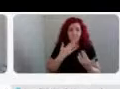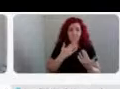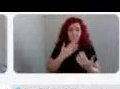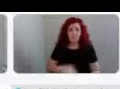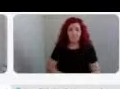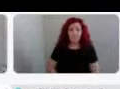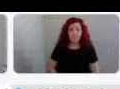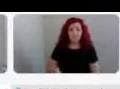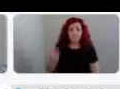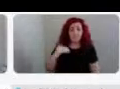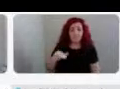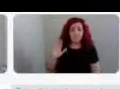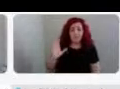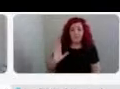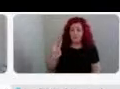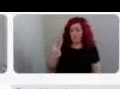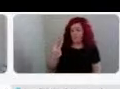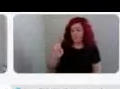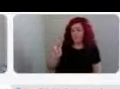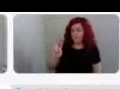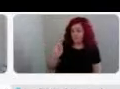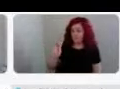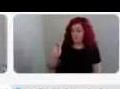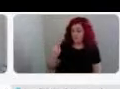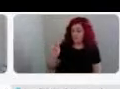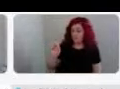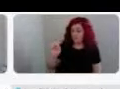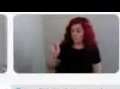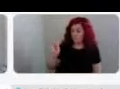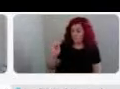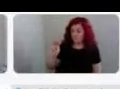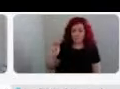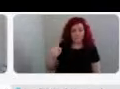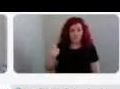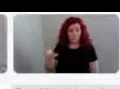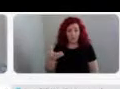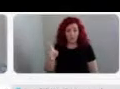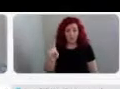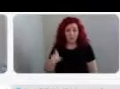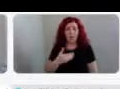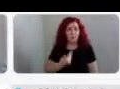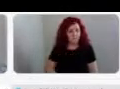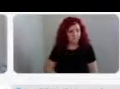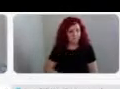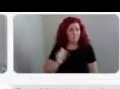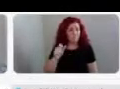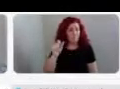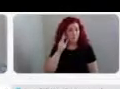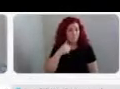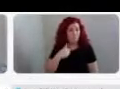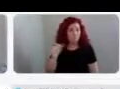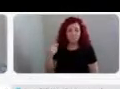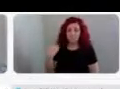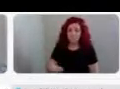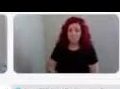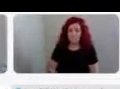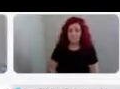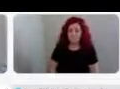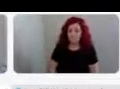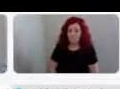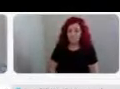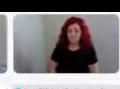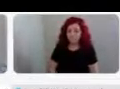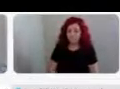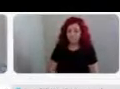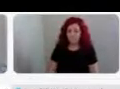thank you our next speaker is vivek perhaps rebecca are you here i am can you hear me yes please please hi